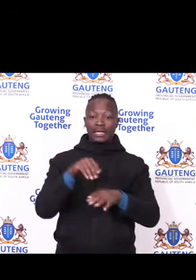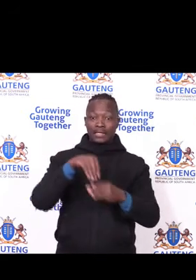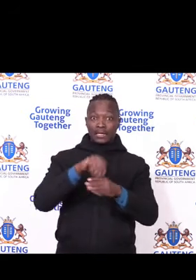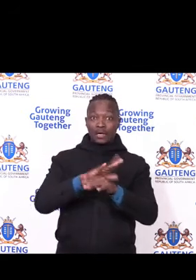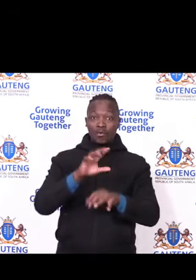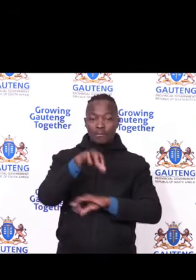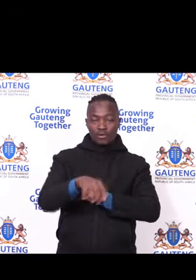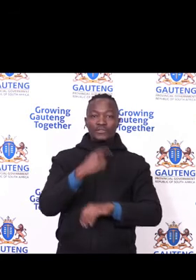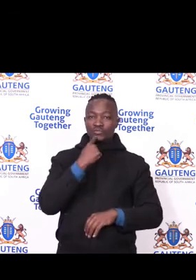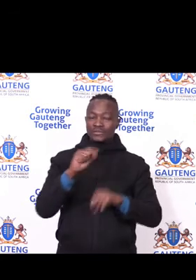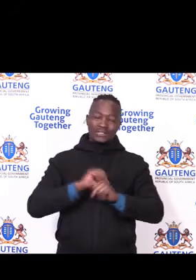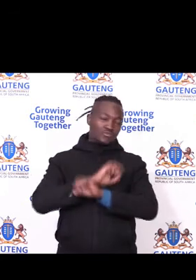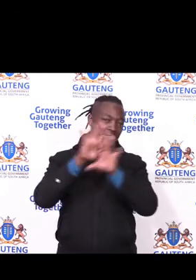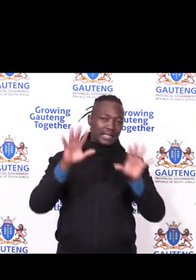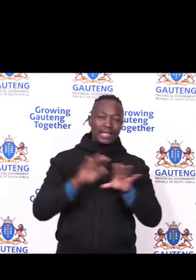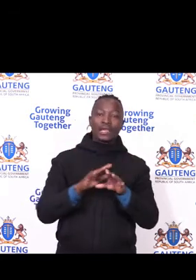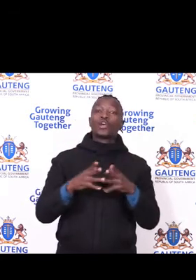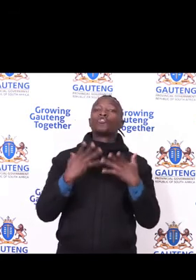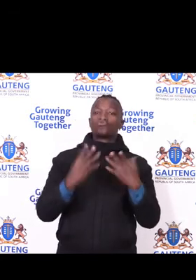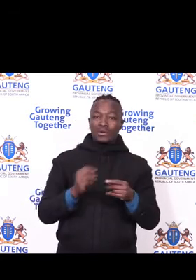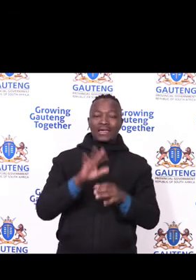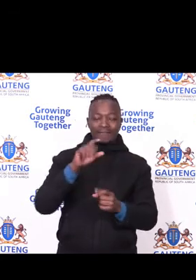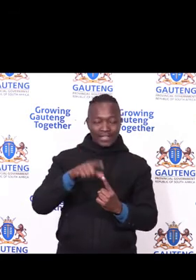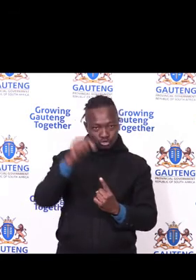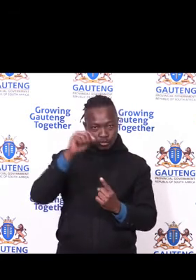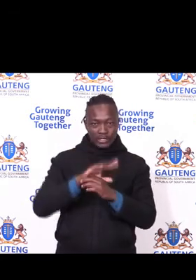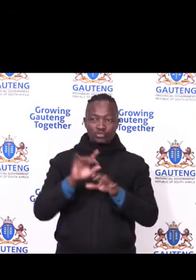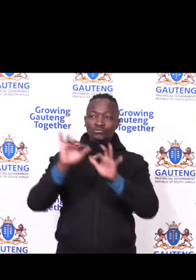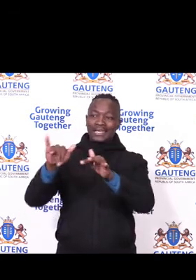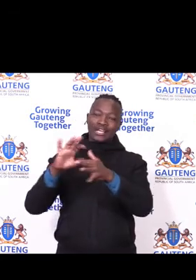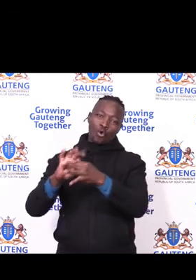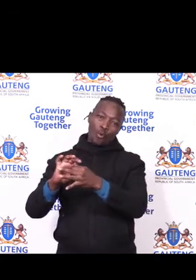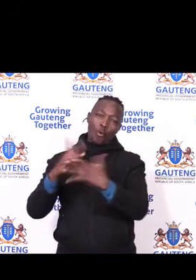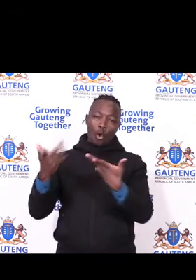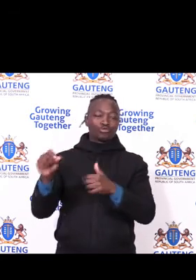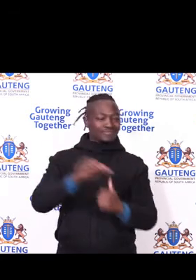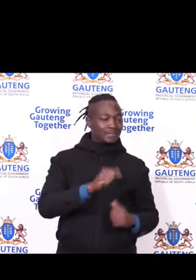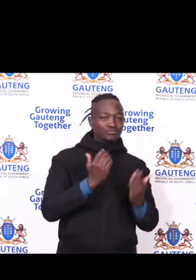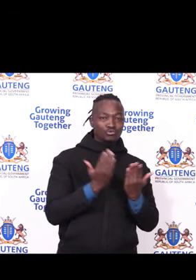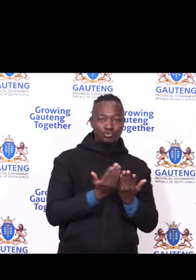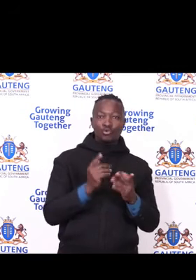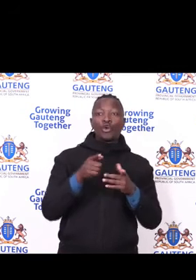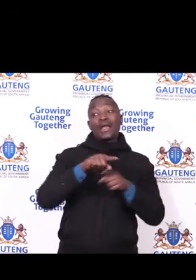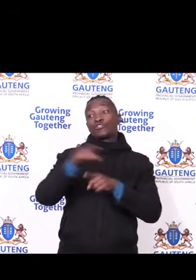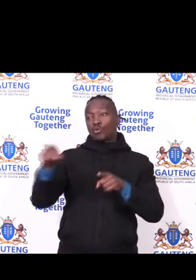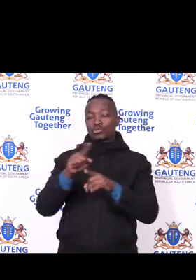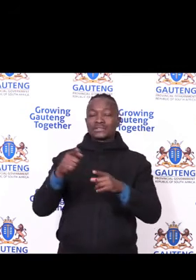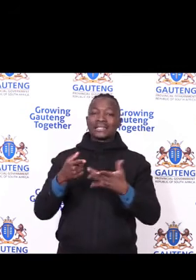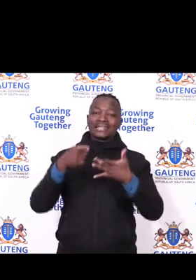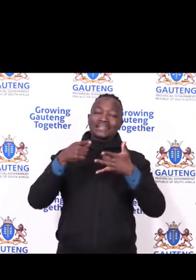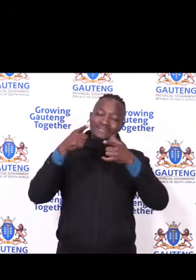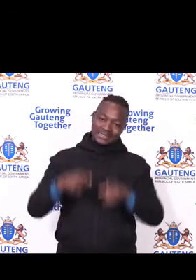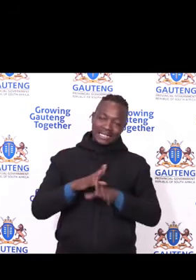it very clear. You have a choice to stay at home or to come to school. And those that have taken a decision to come to school, protect